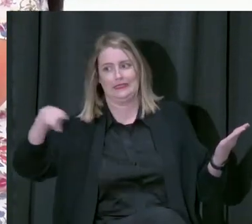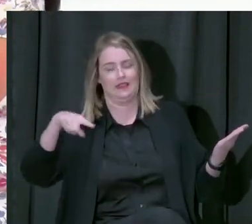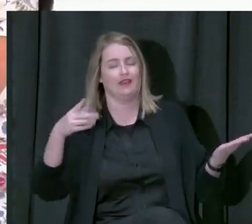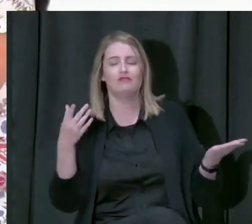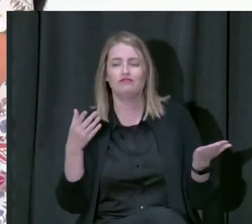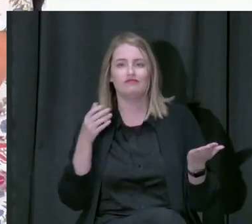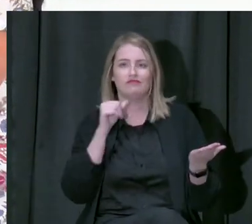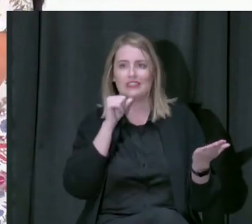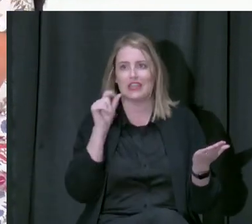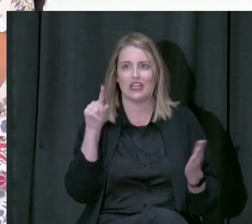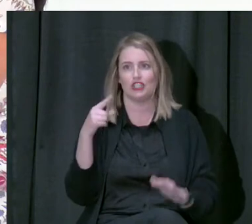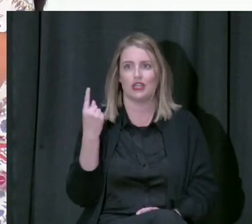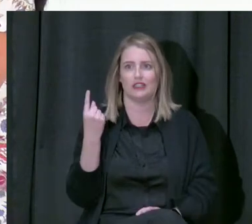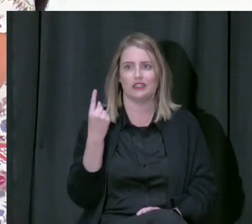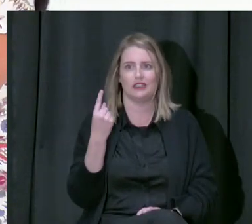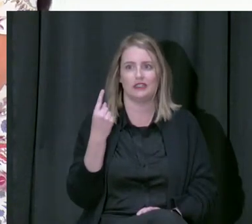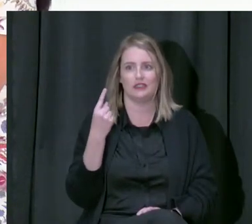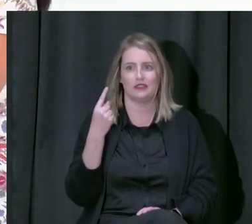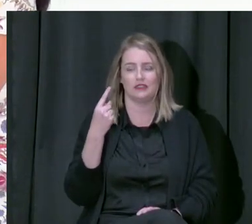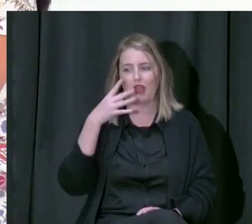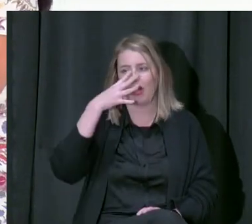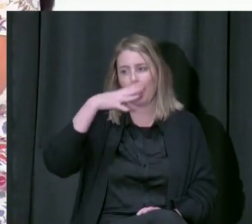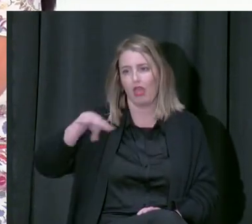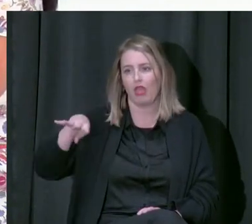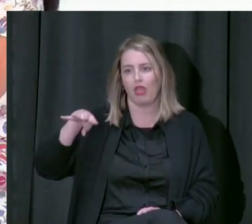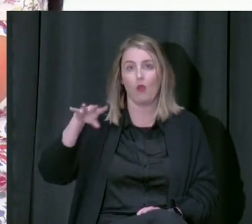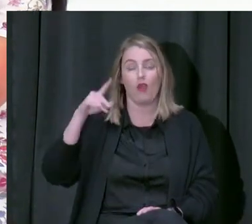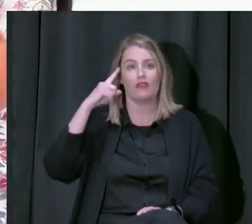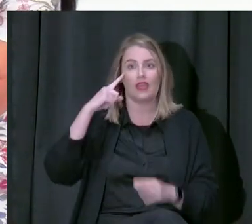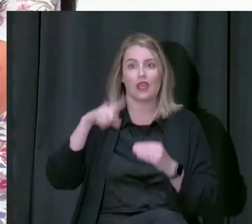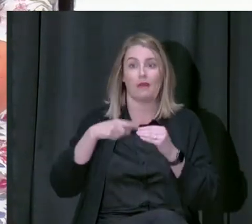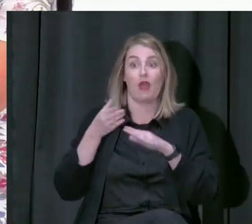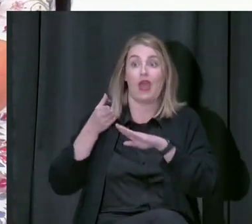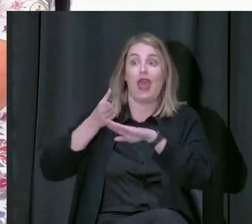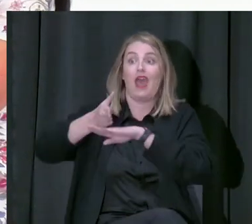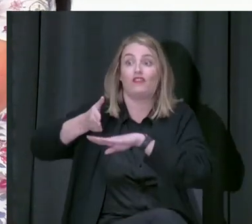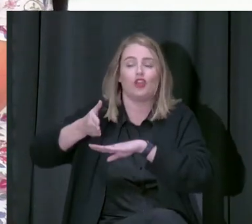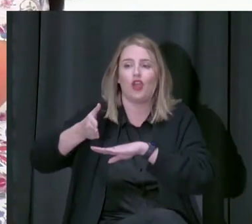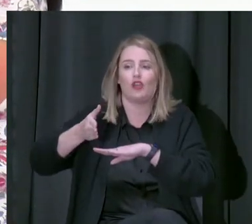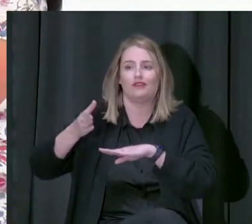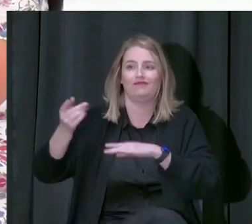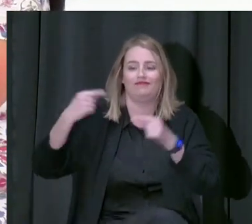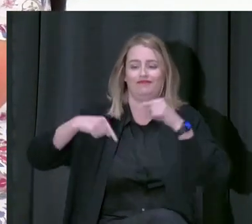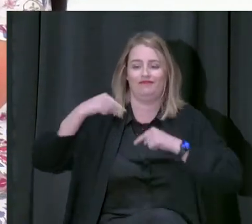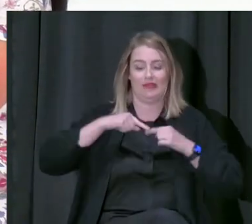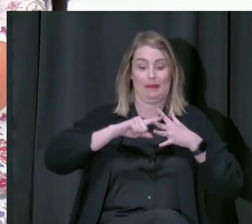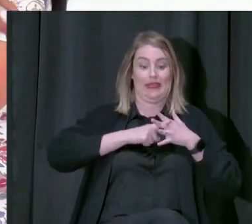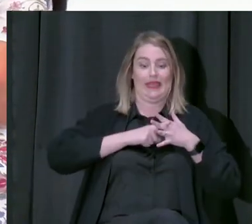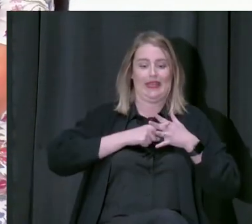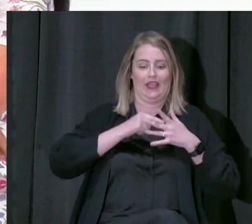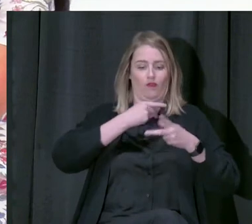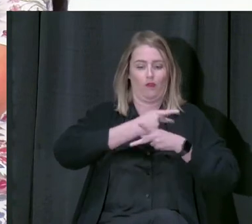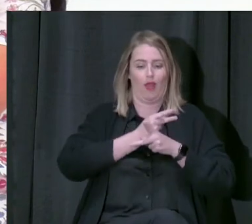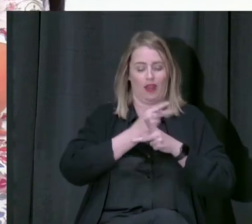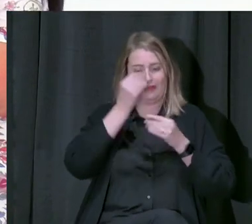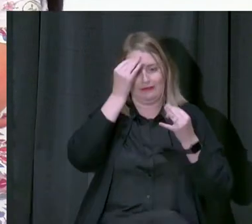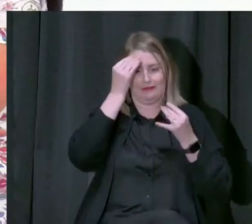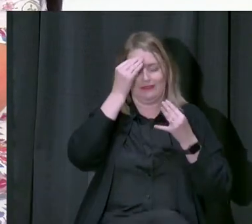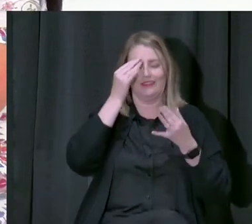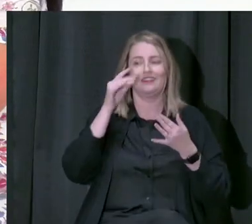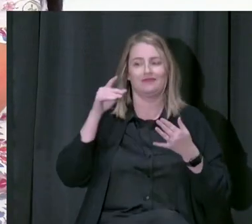just somebody as an afterthought. We are at the forefront of it. And that's what my aim